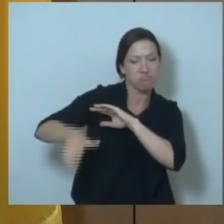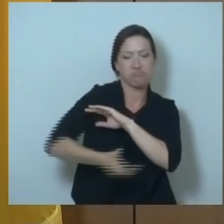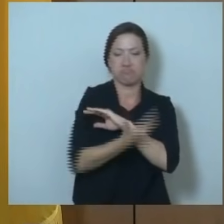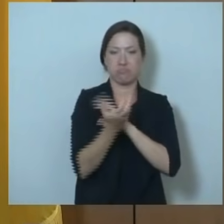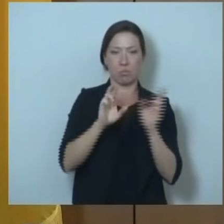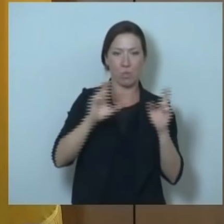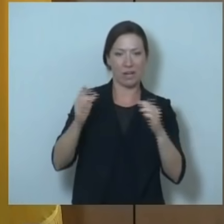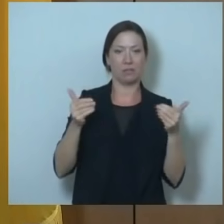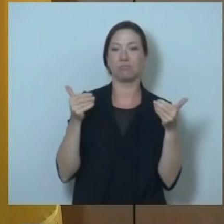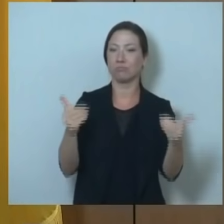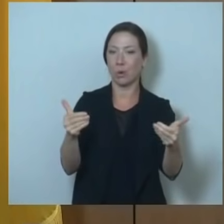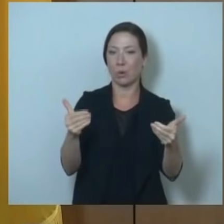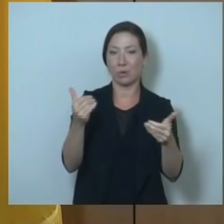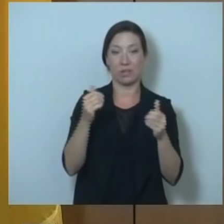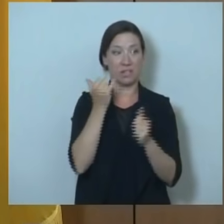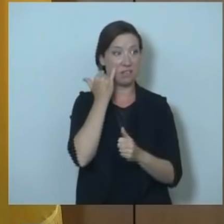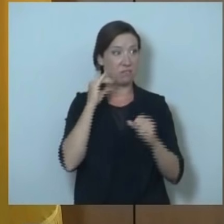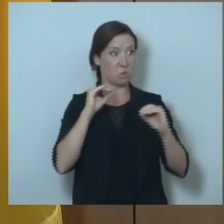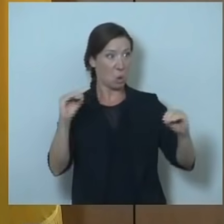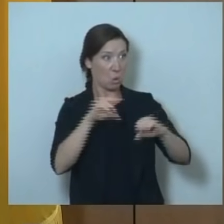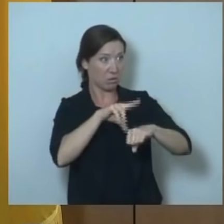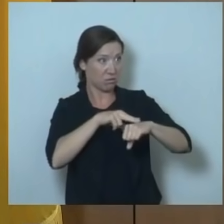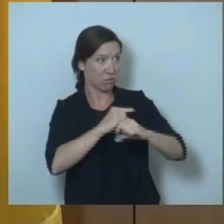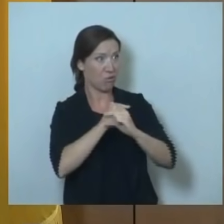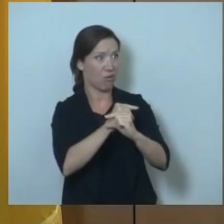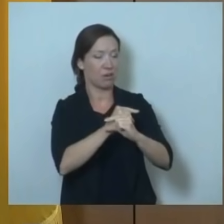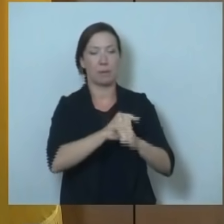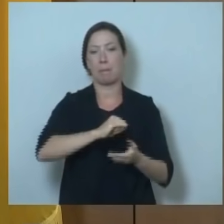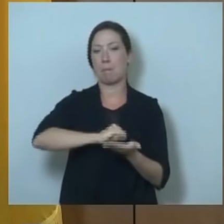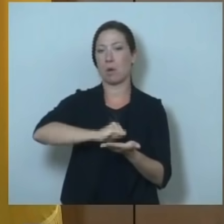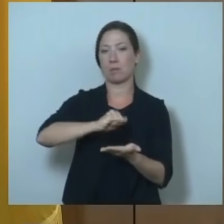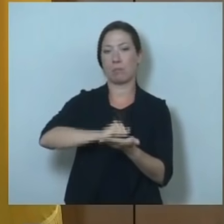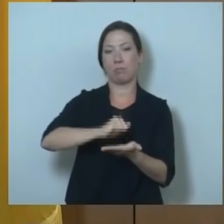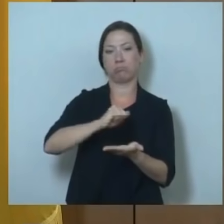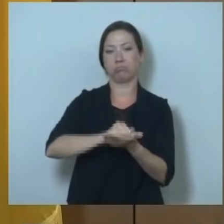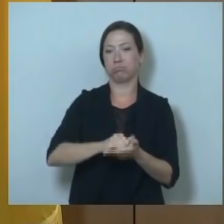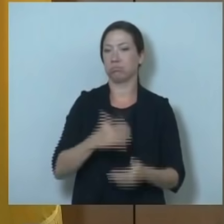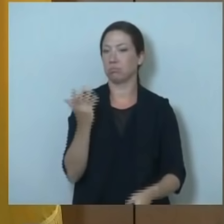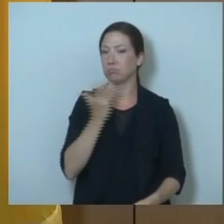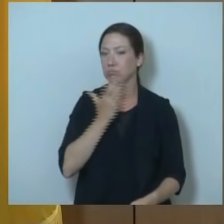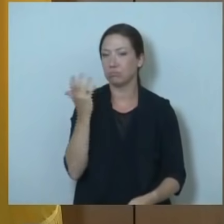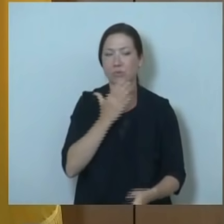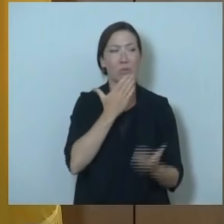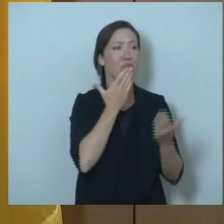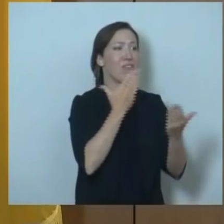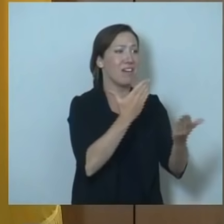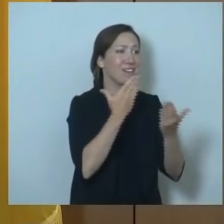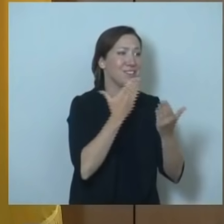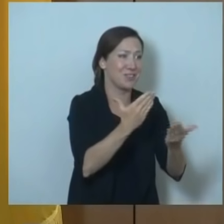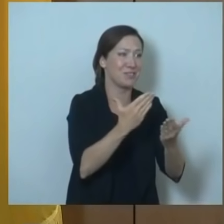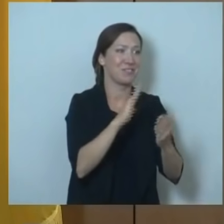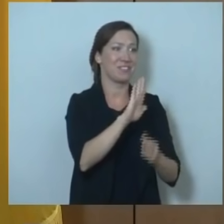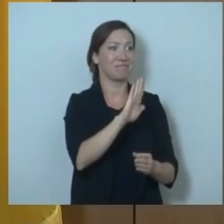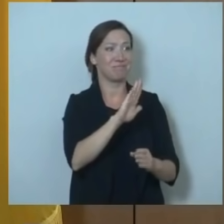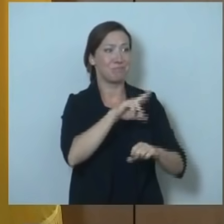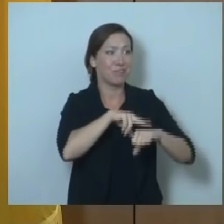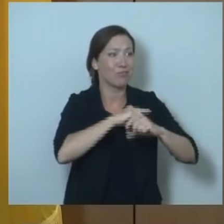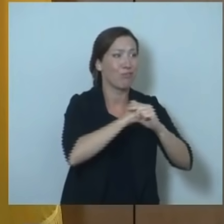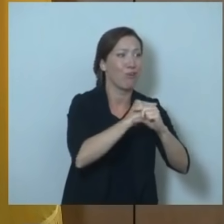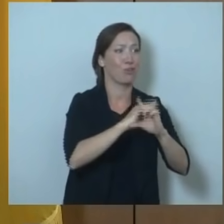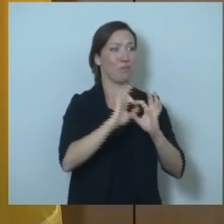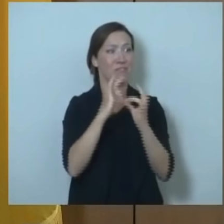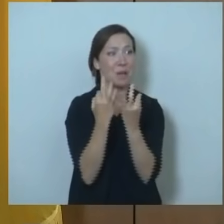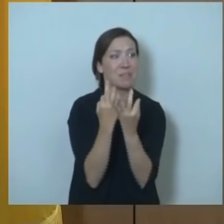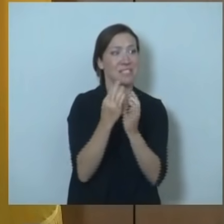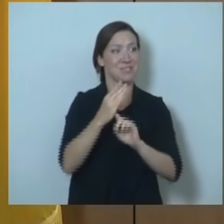could manage this pandemic. So again, thank you to those men and women and the families and the employers. Okay, I'll try to do a better